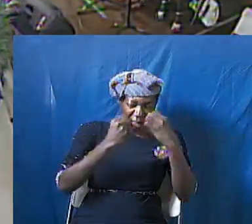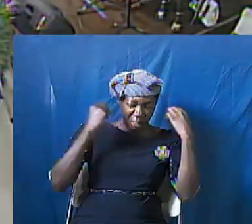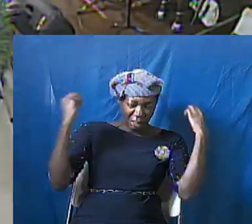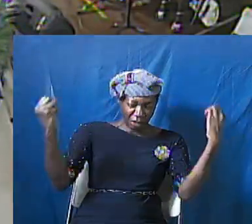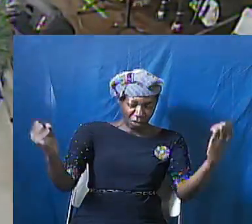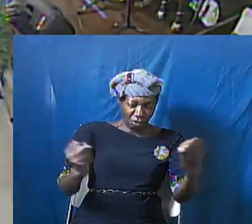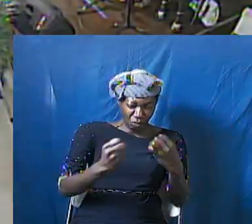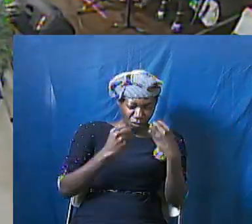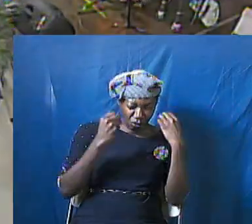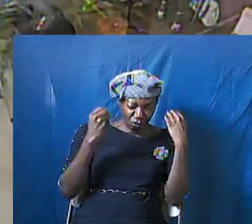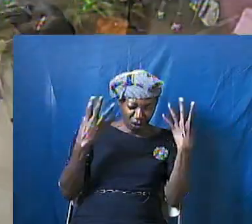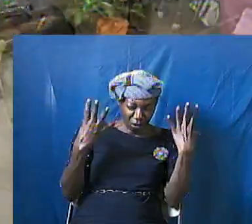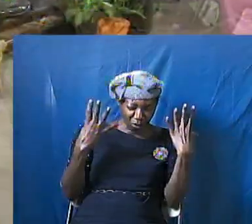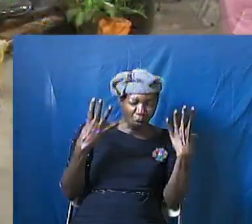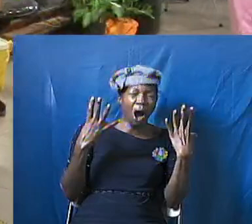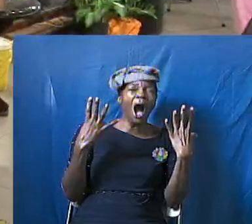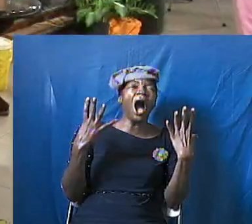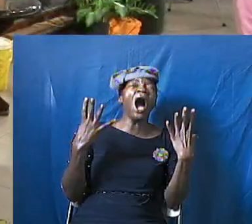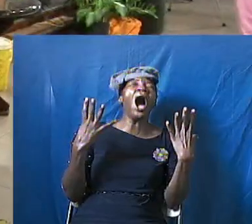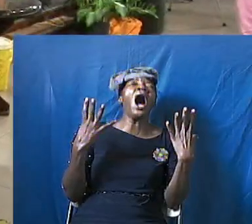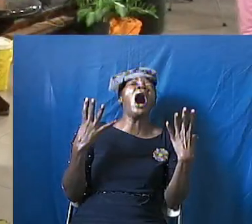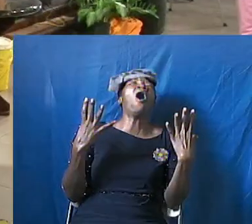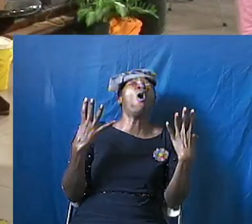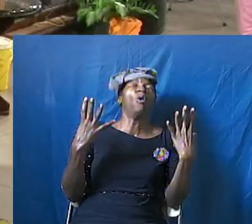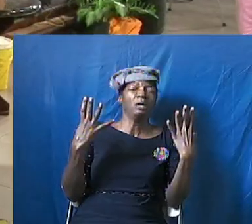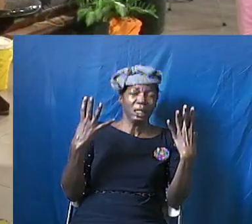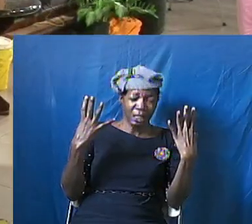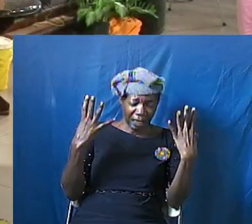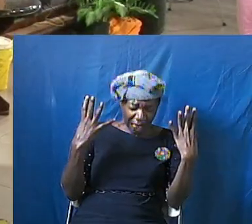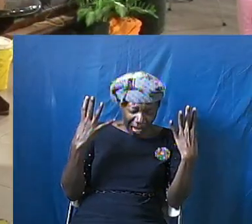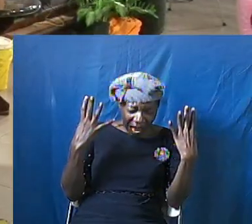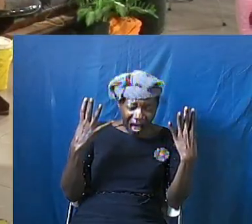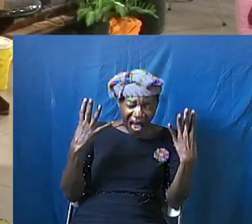Jesus. Are we finished worshiping our God?